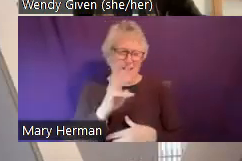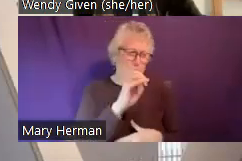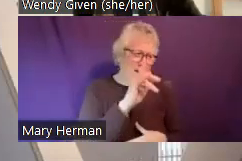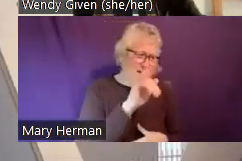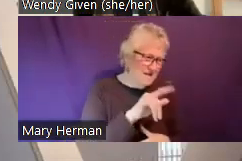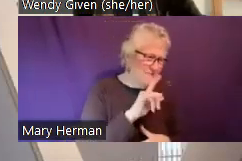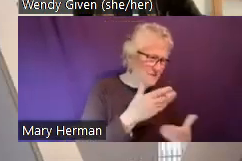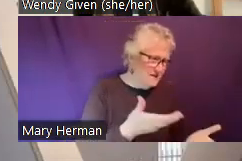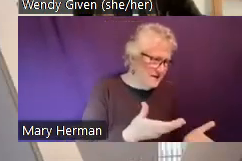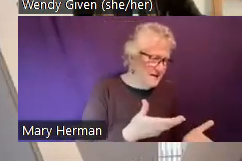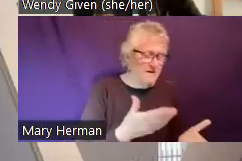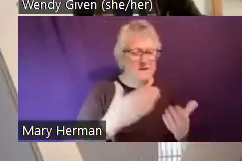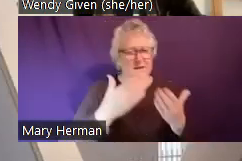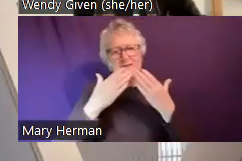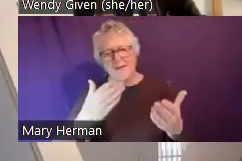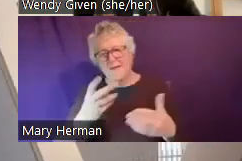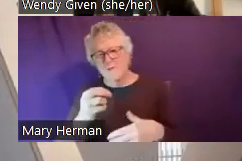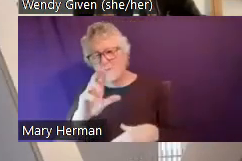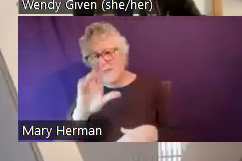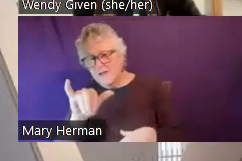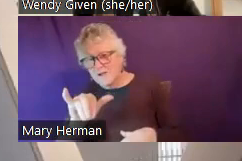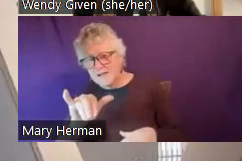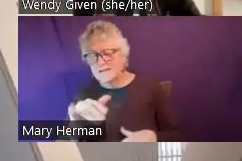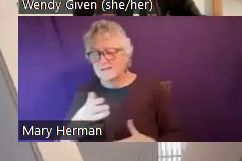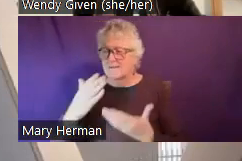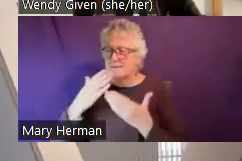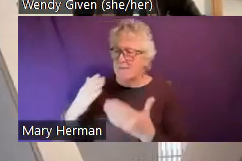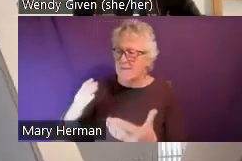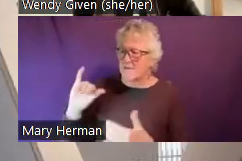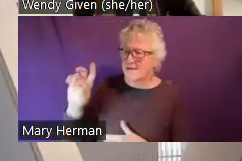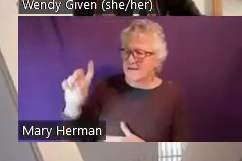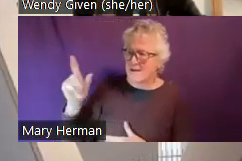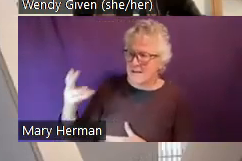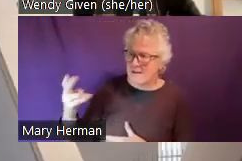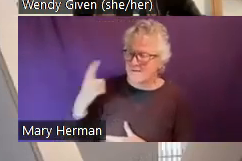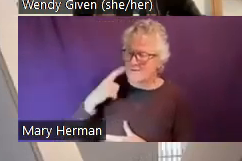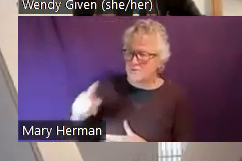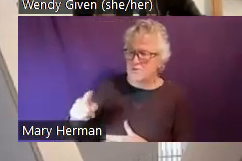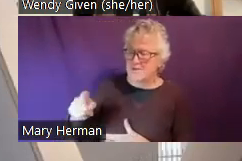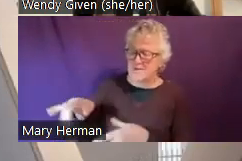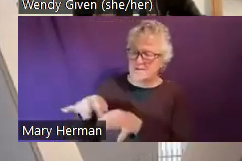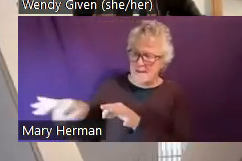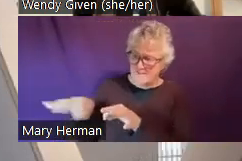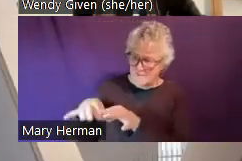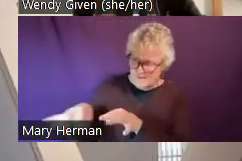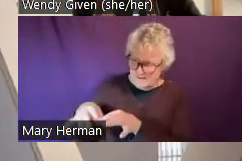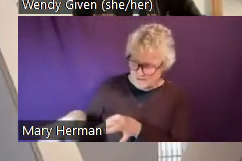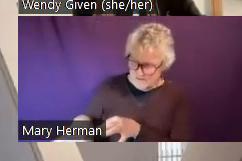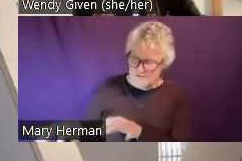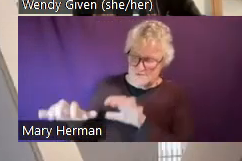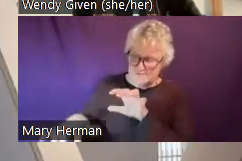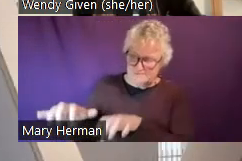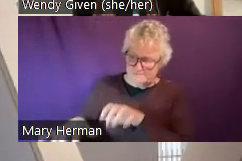Thank you, Mary. Thank you, Adela, for doing the live